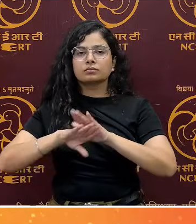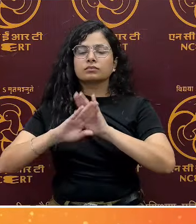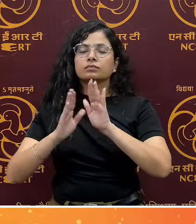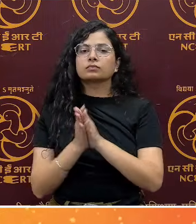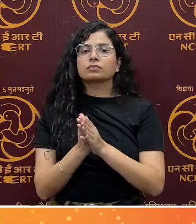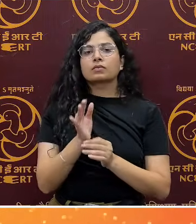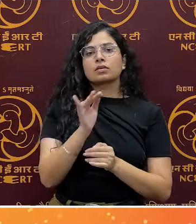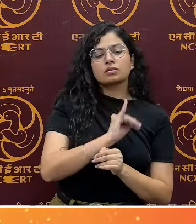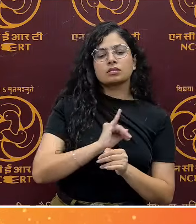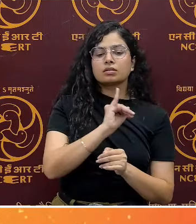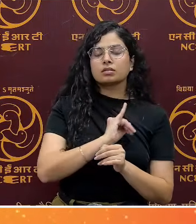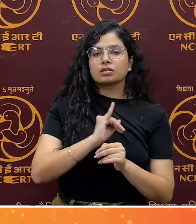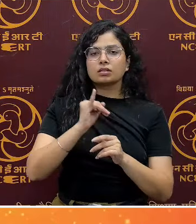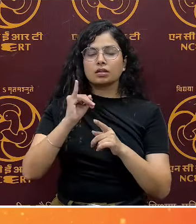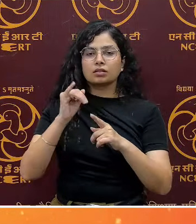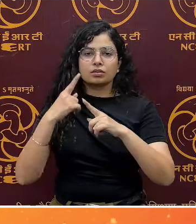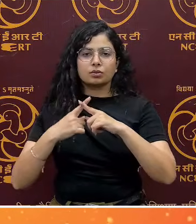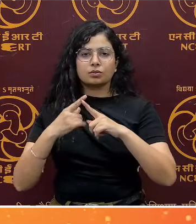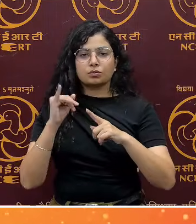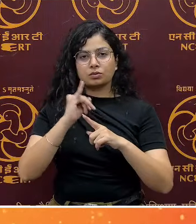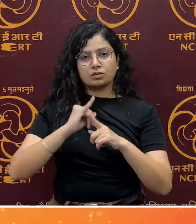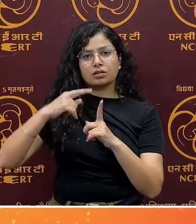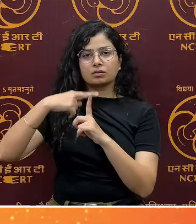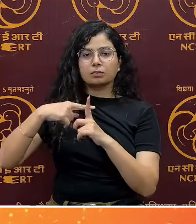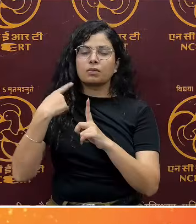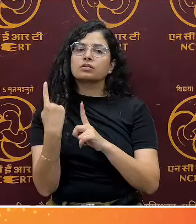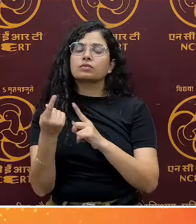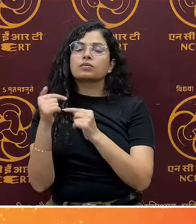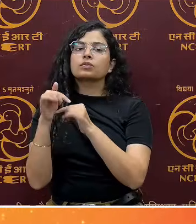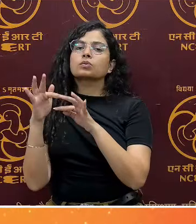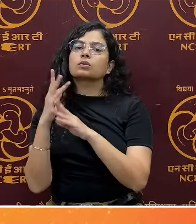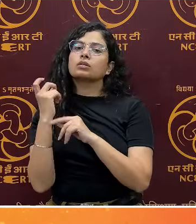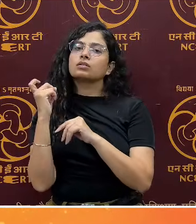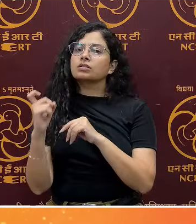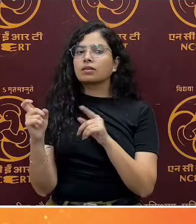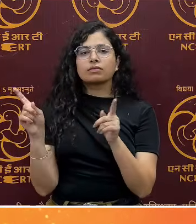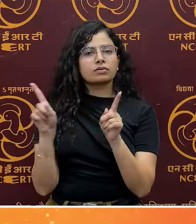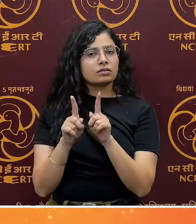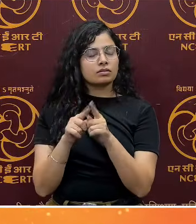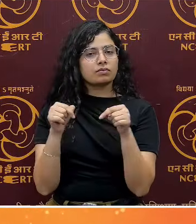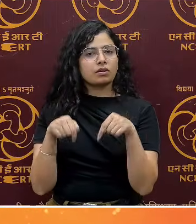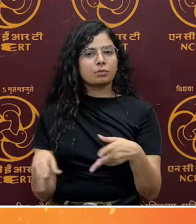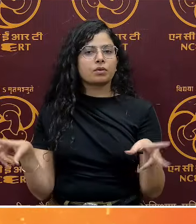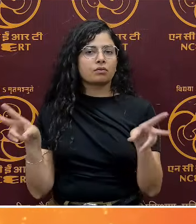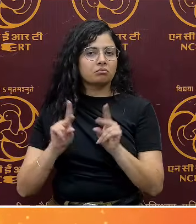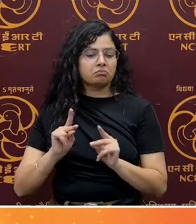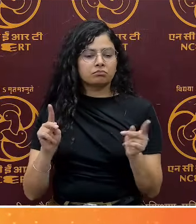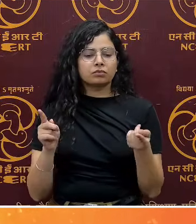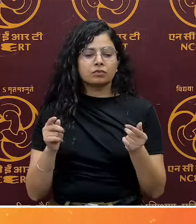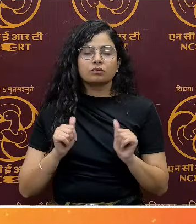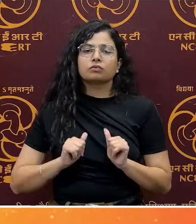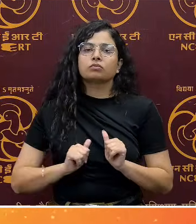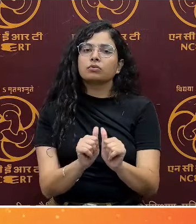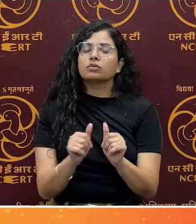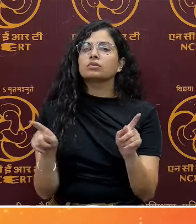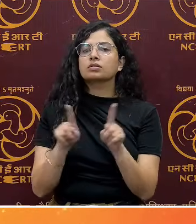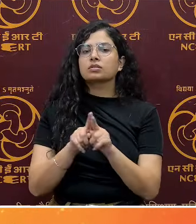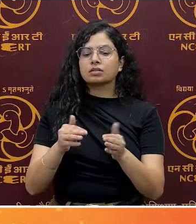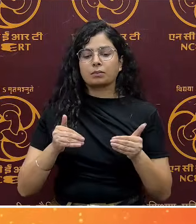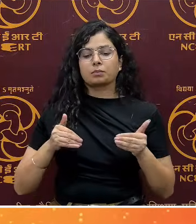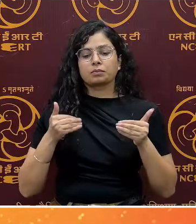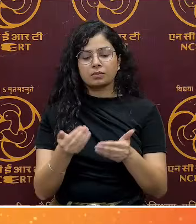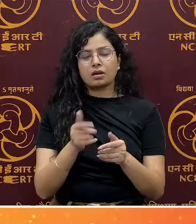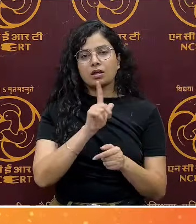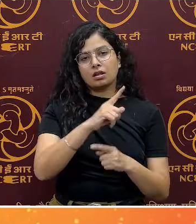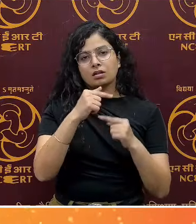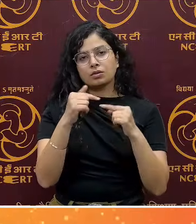into 6 plus 1, that is 7. Here again we will follow the same steps. What is the length? It is